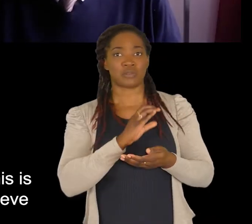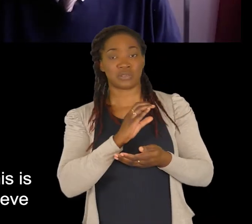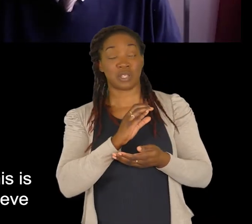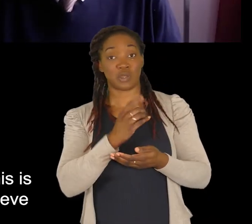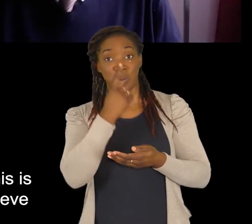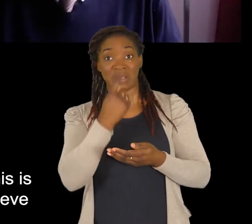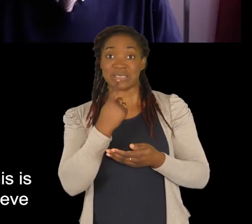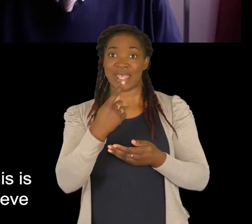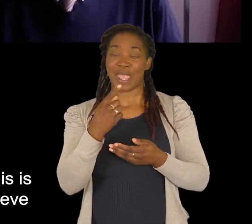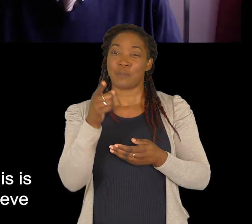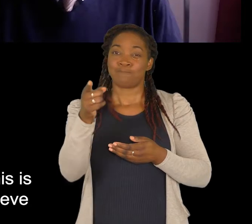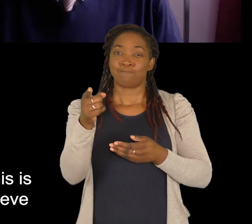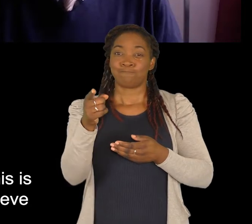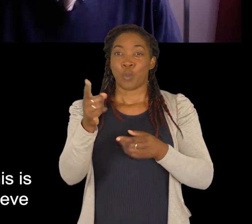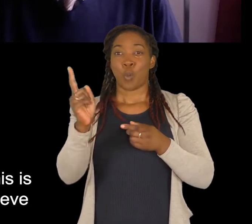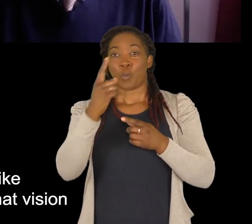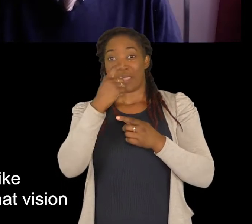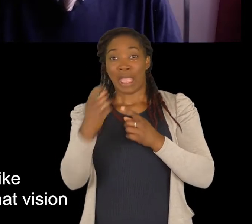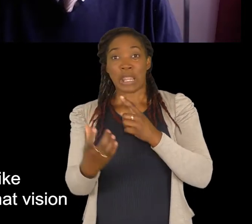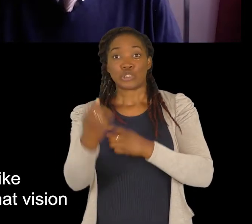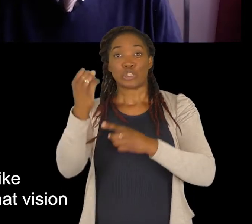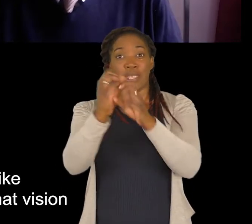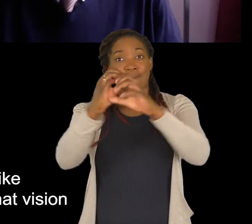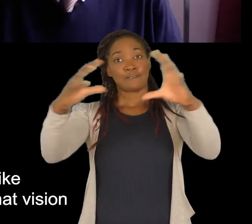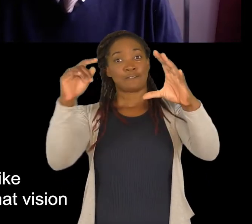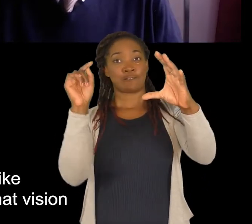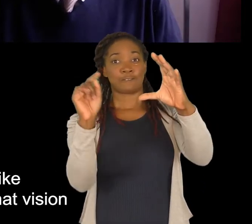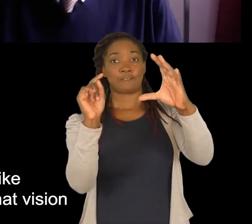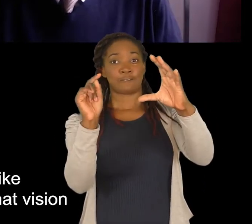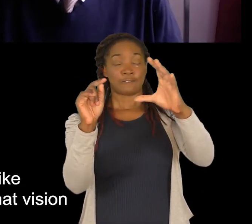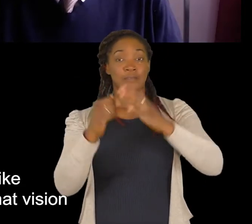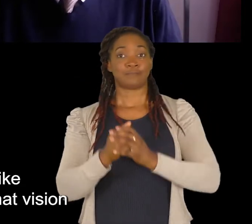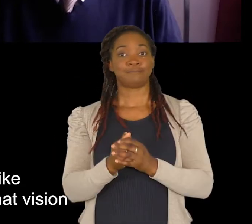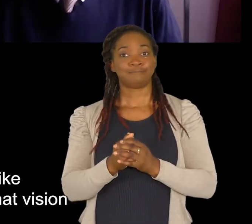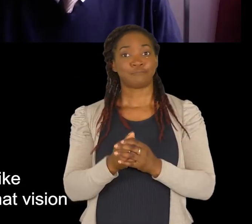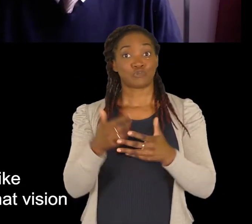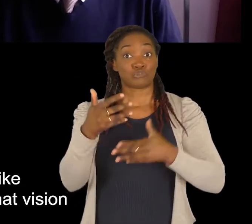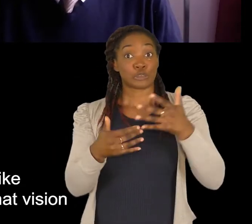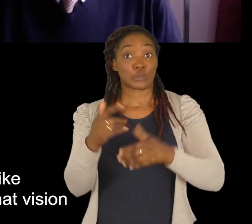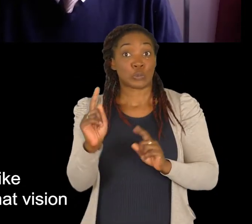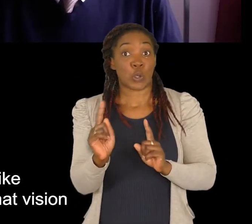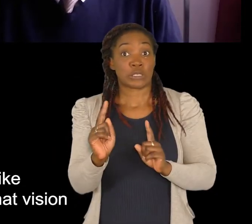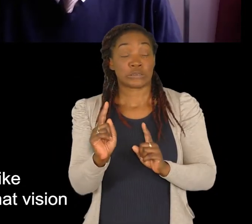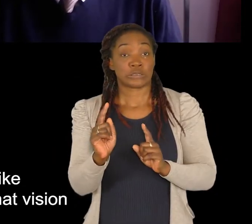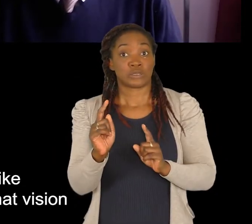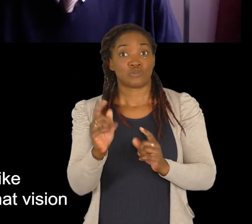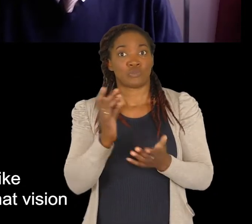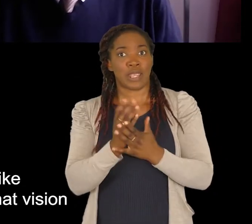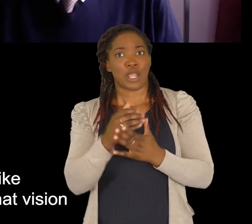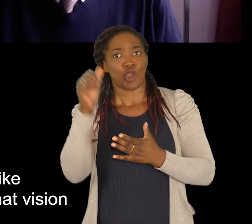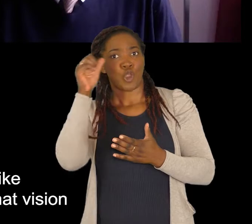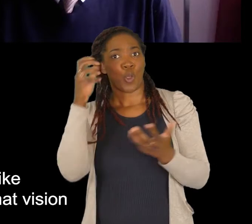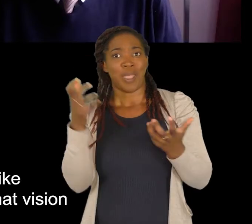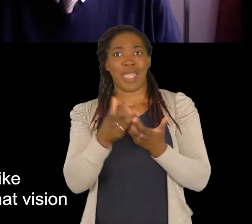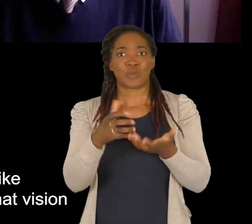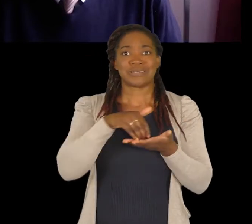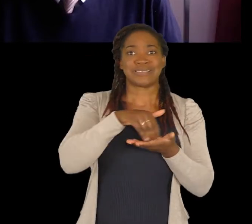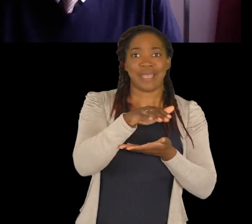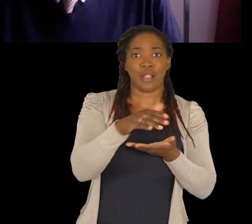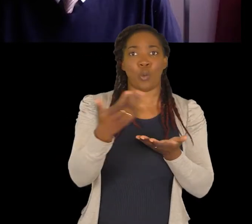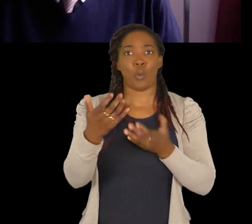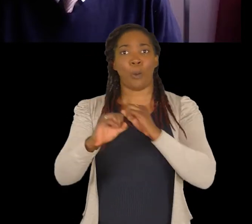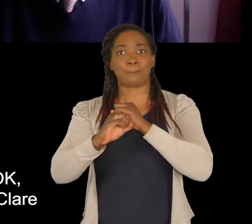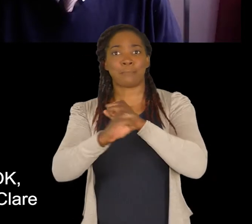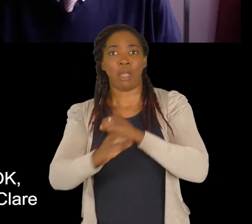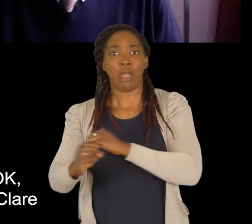can do it. This is what we can achieve together. Here's what the results will look like. And being able to know how to sell or market that